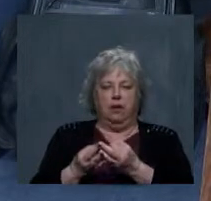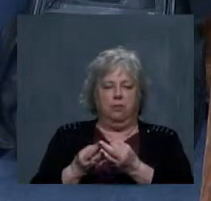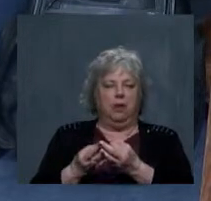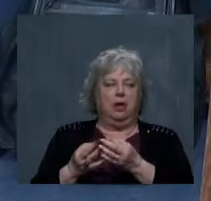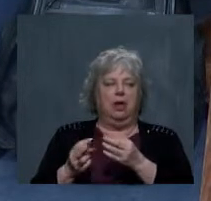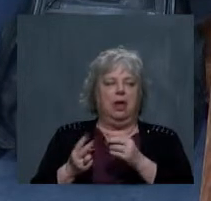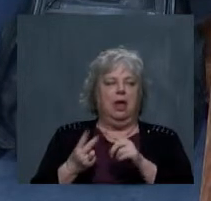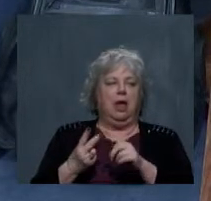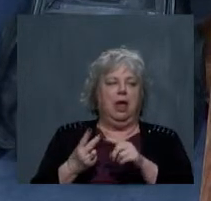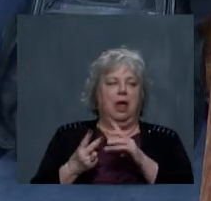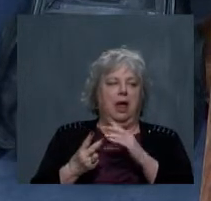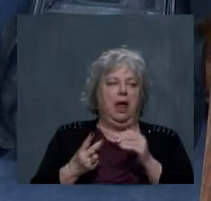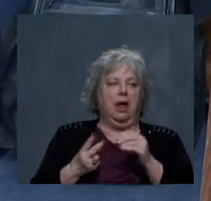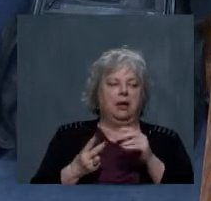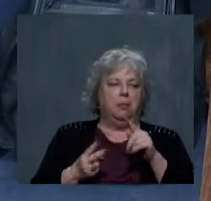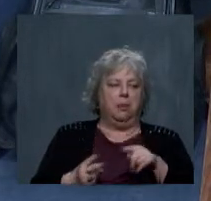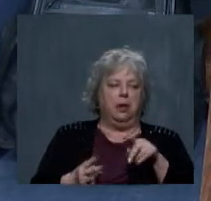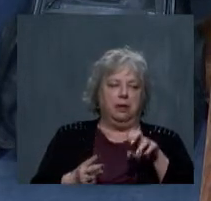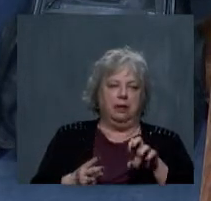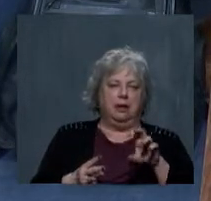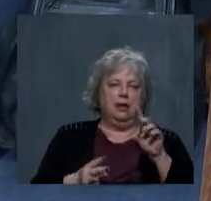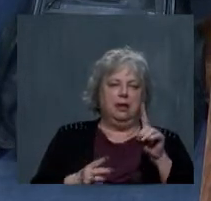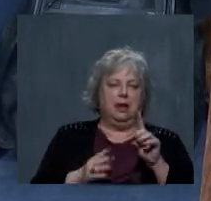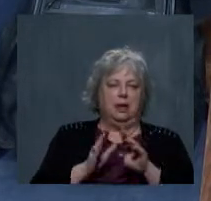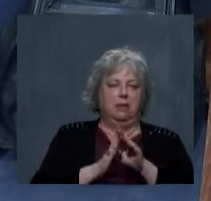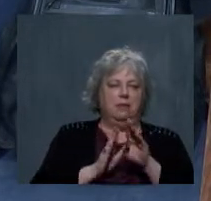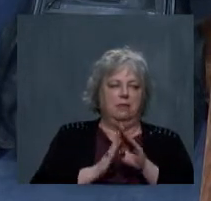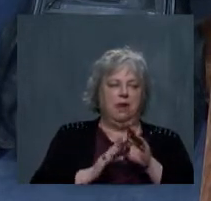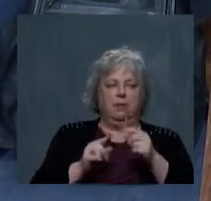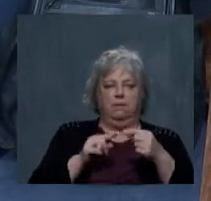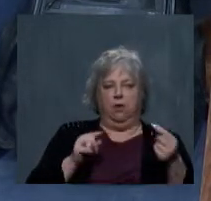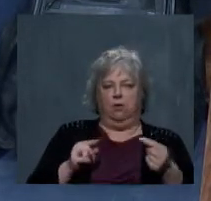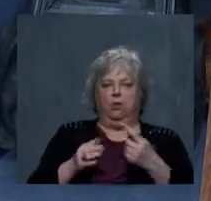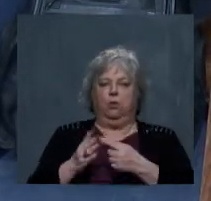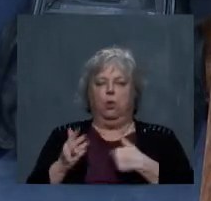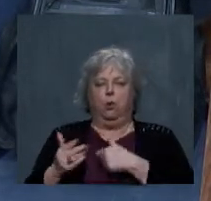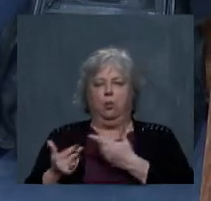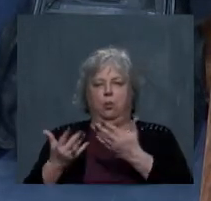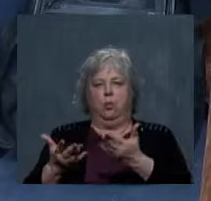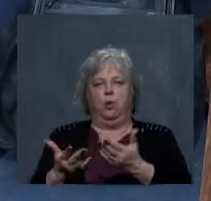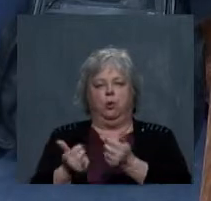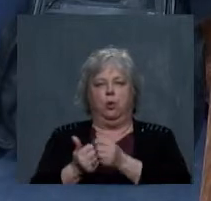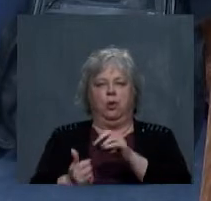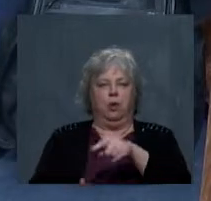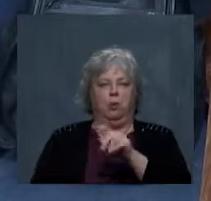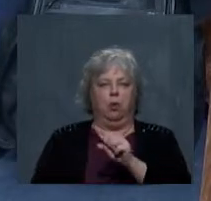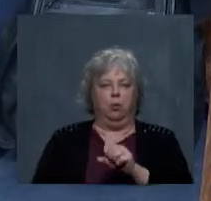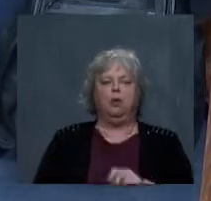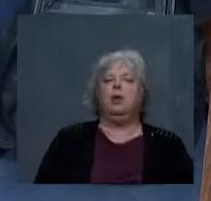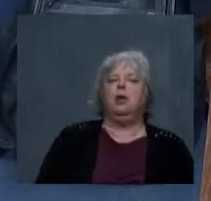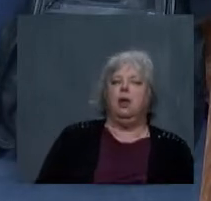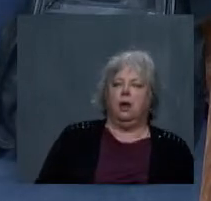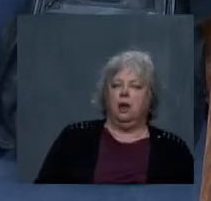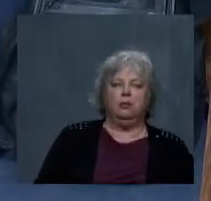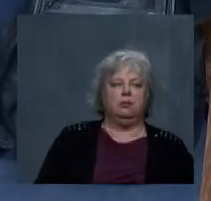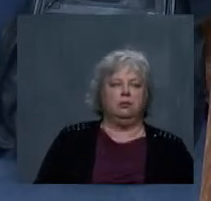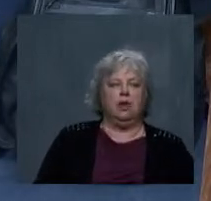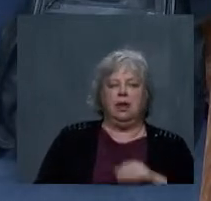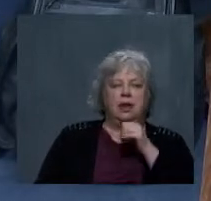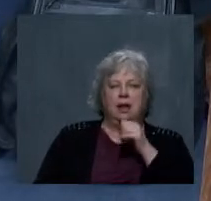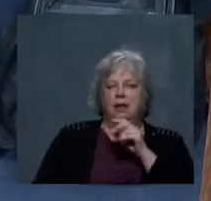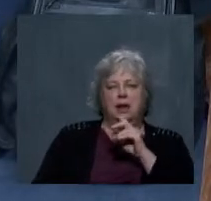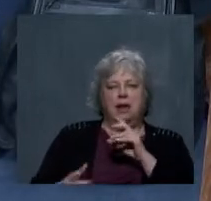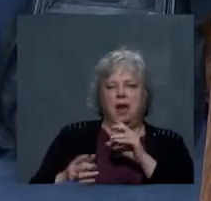and PCD development versus what is being proposed. That did not represent the total